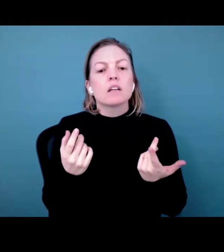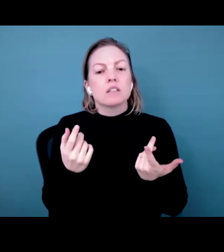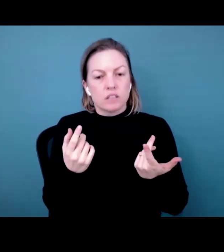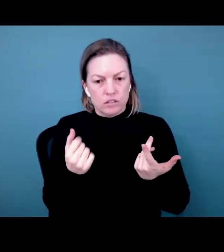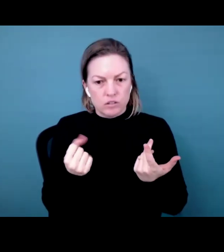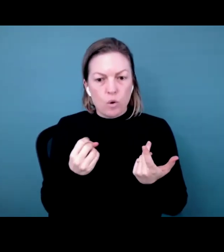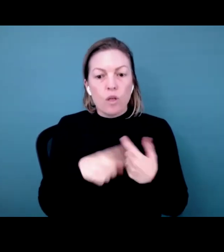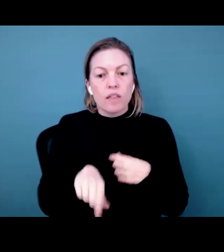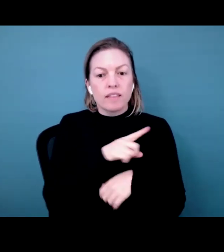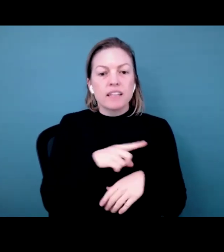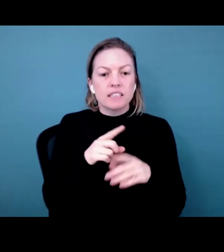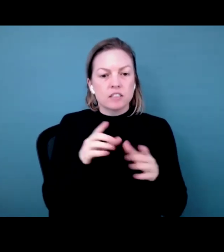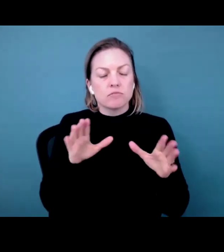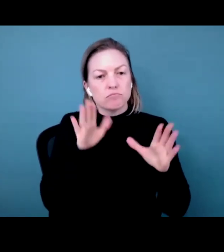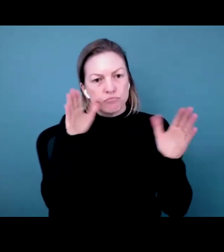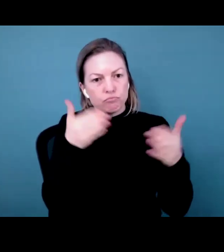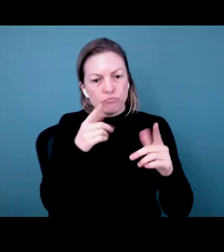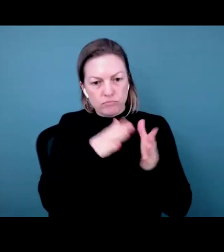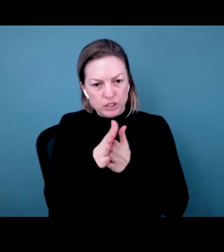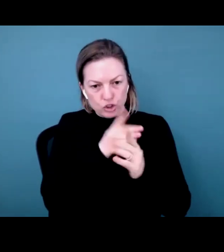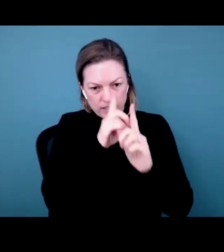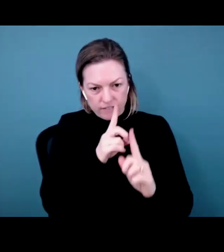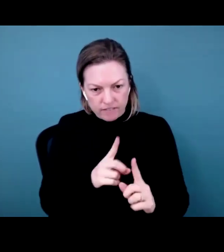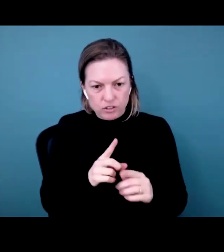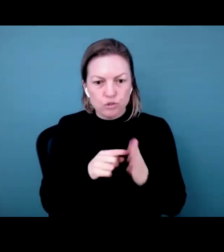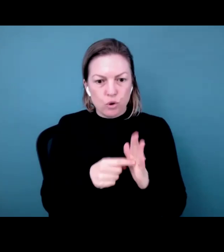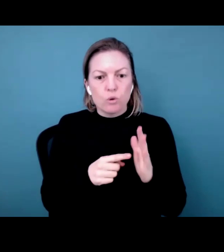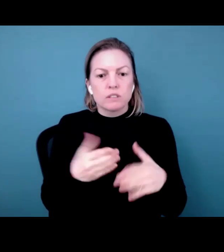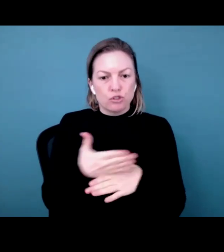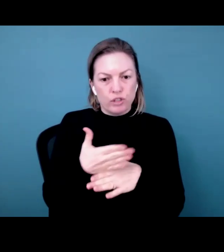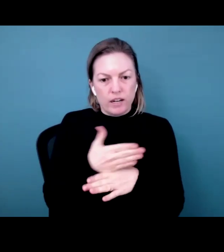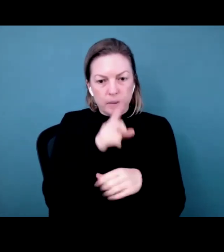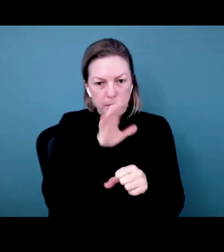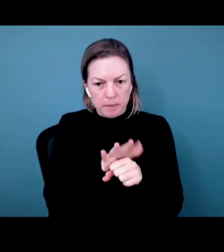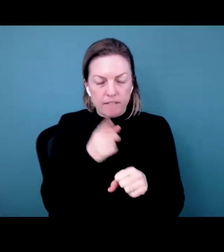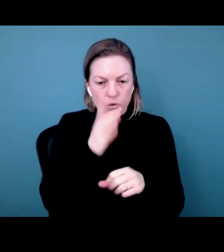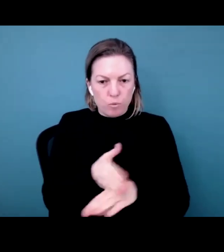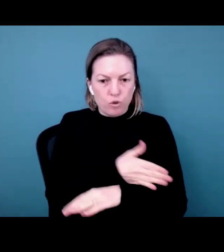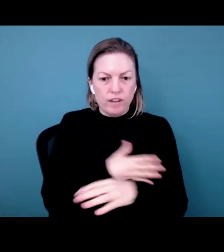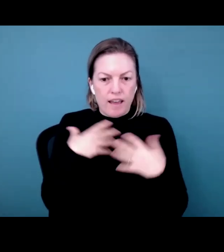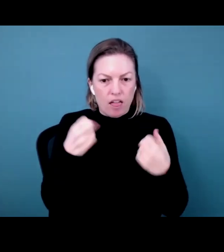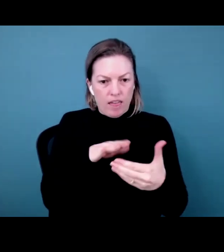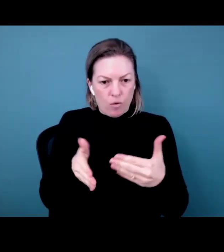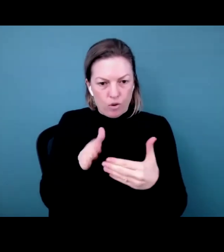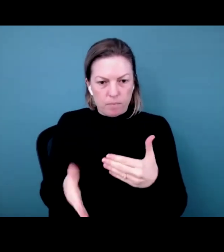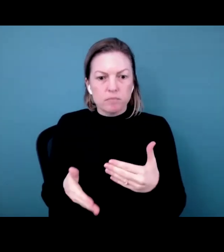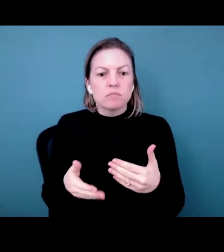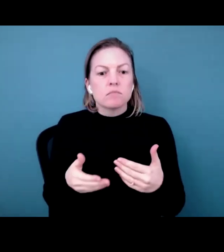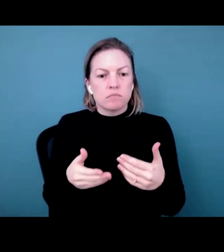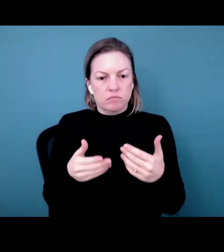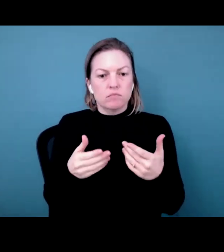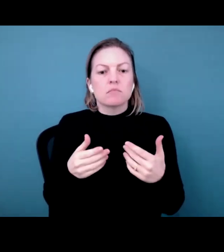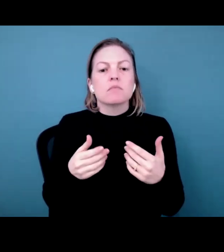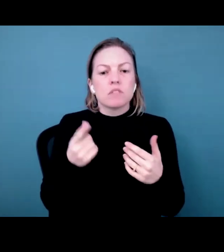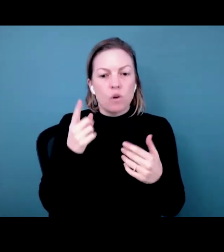shared commitment to improving health outcomes and reducing disparities in California through meaningful response to